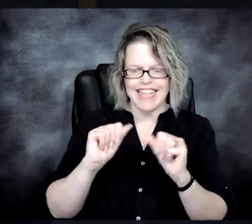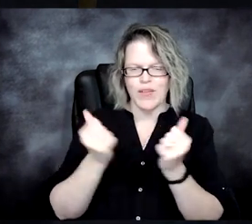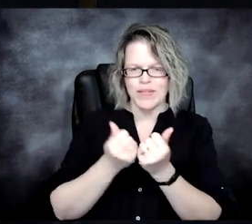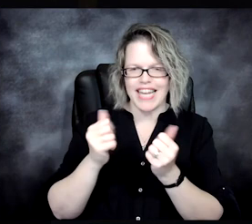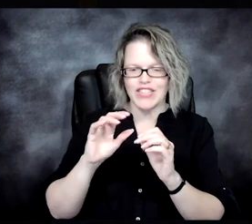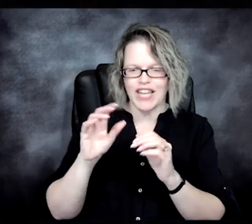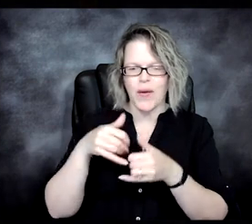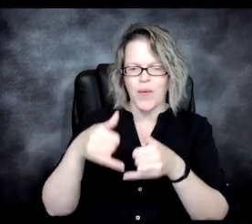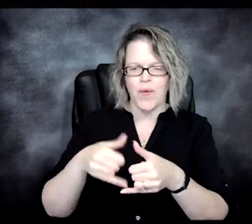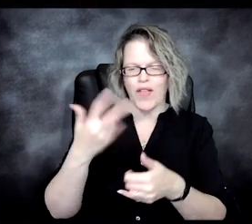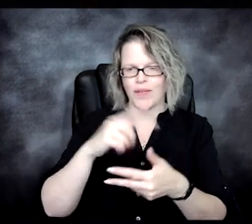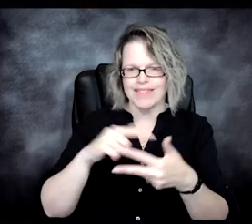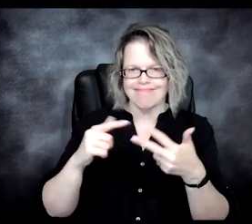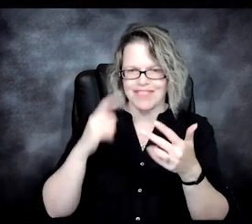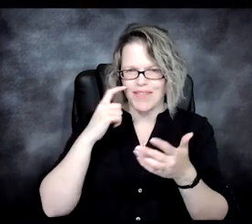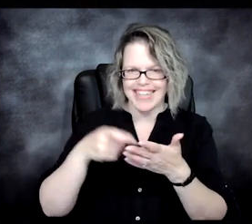three recognitions.